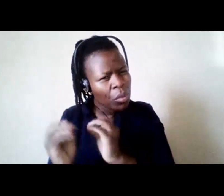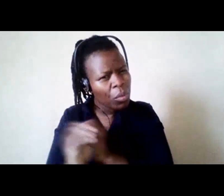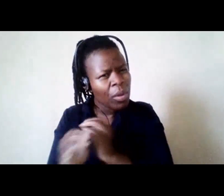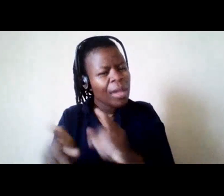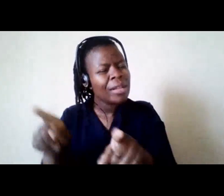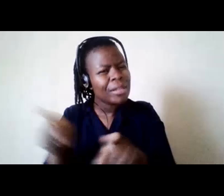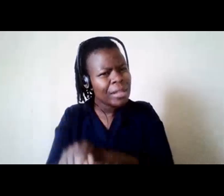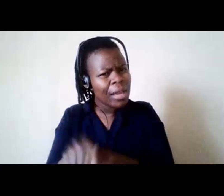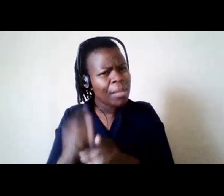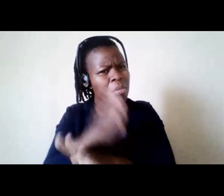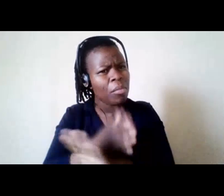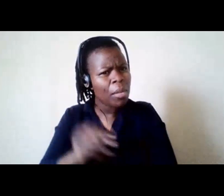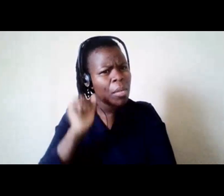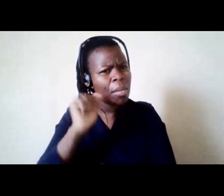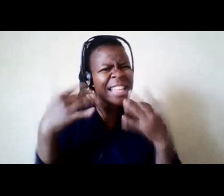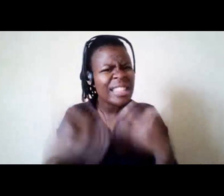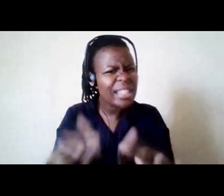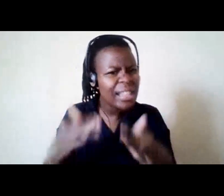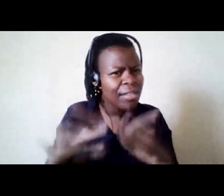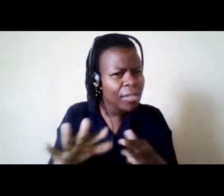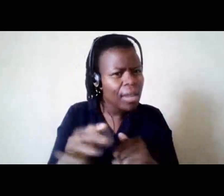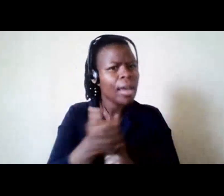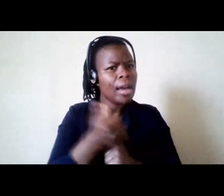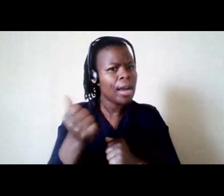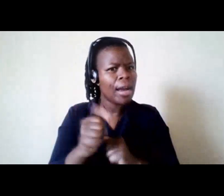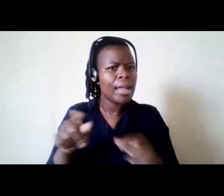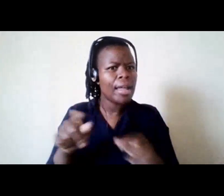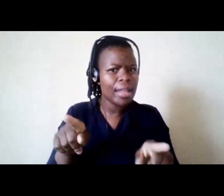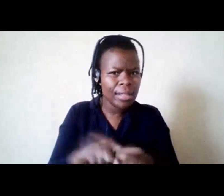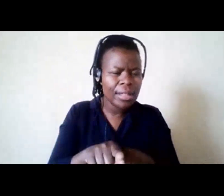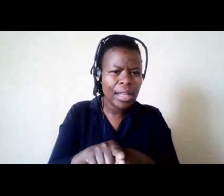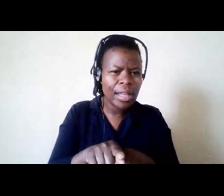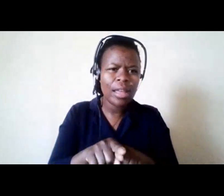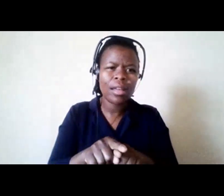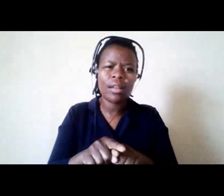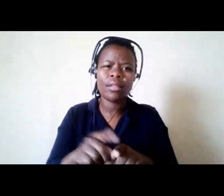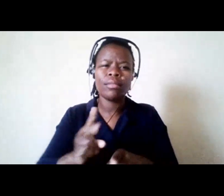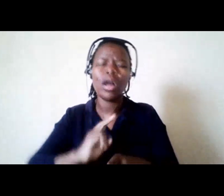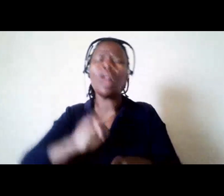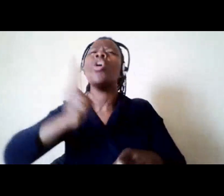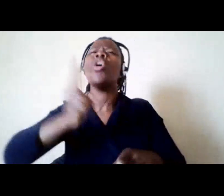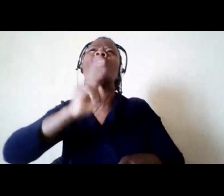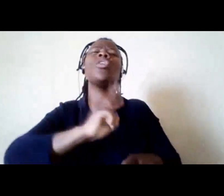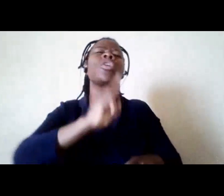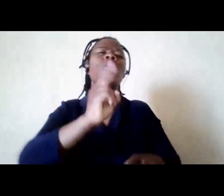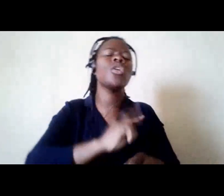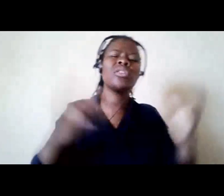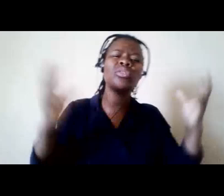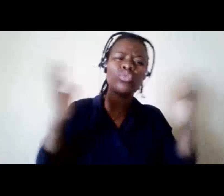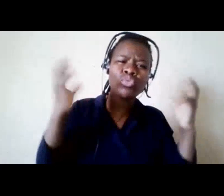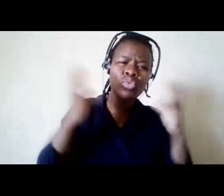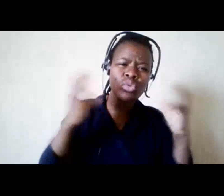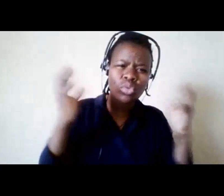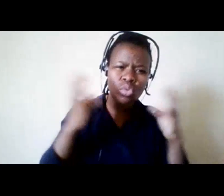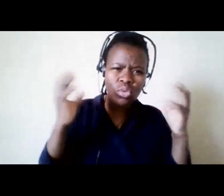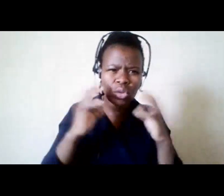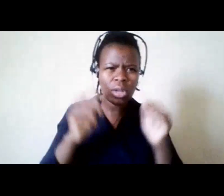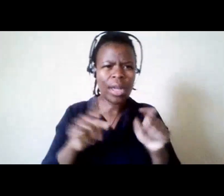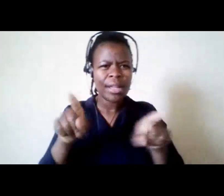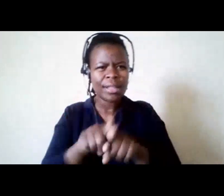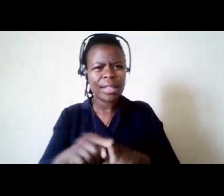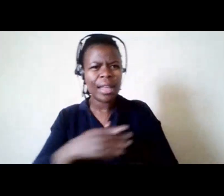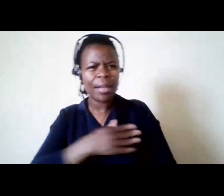in such a way that some of them, they even scream, make noise, they can't cope, they even